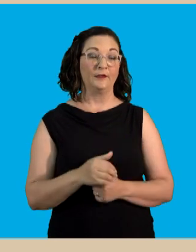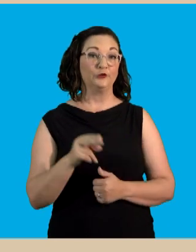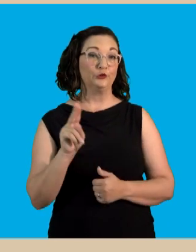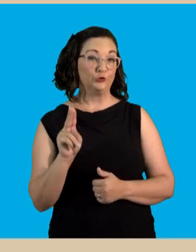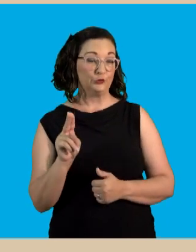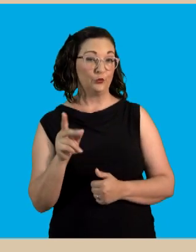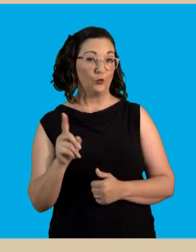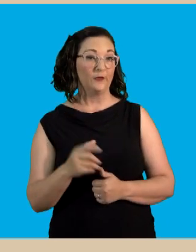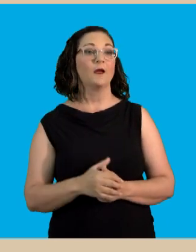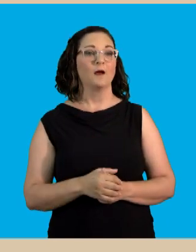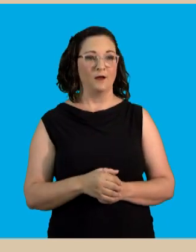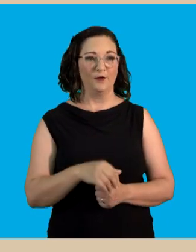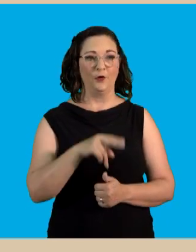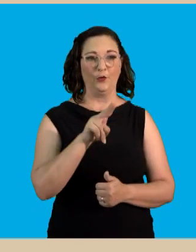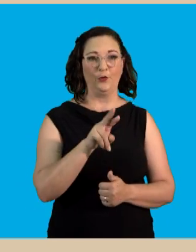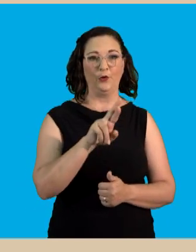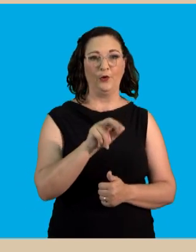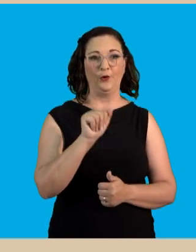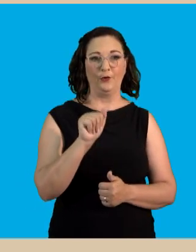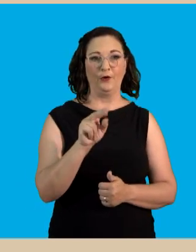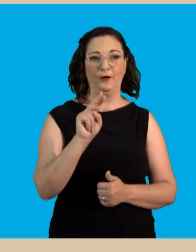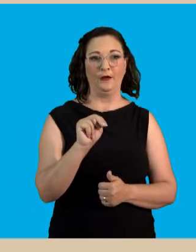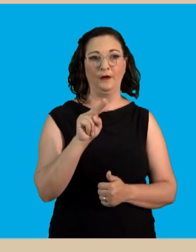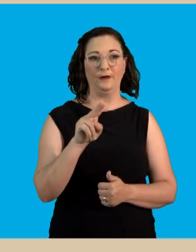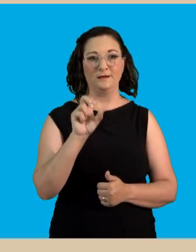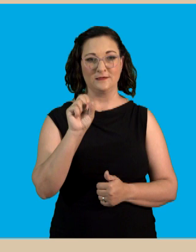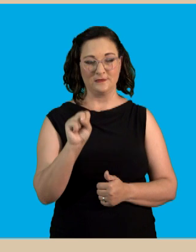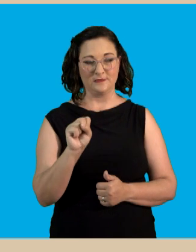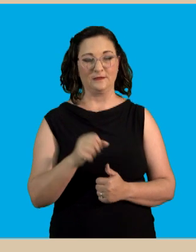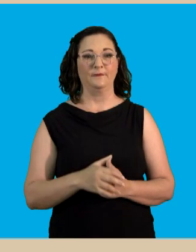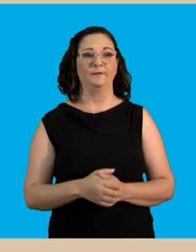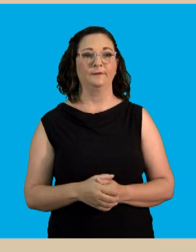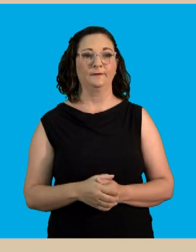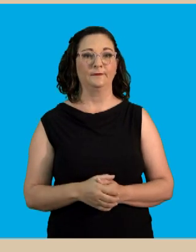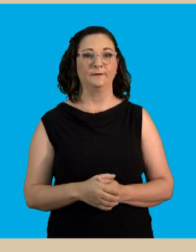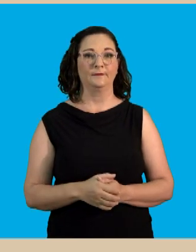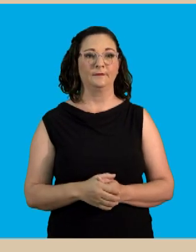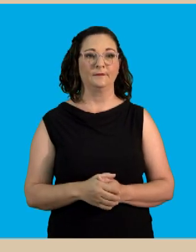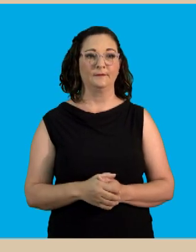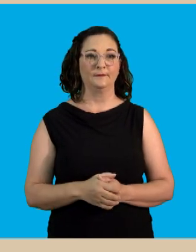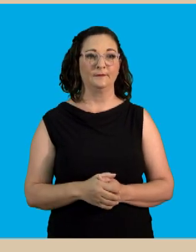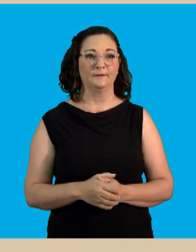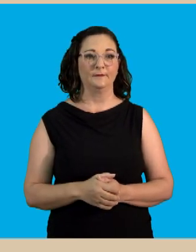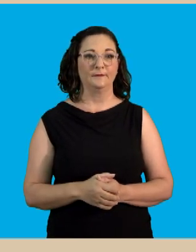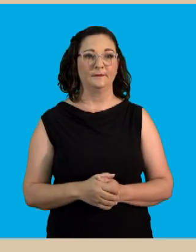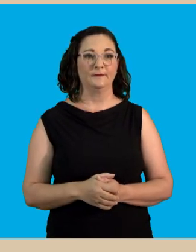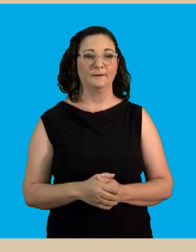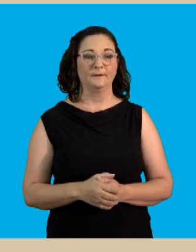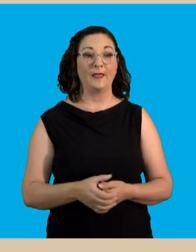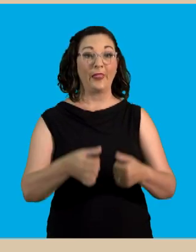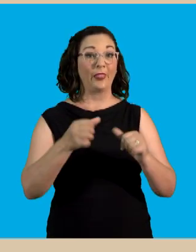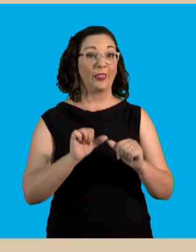Saturn, and then U there is for Uranus,